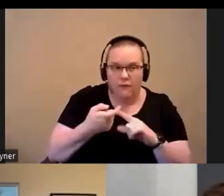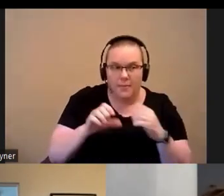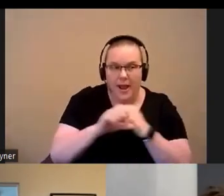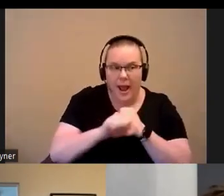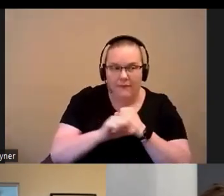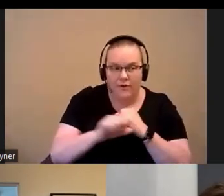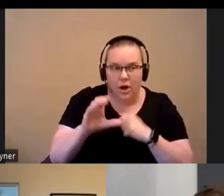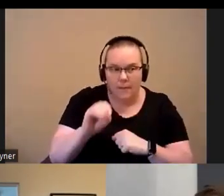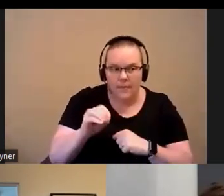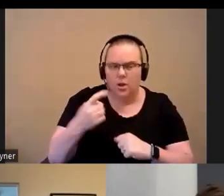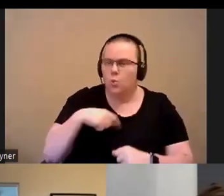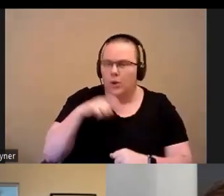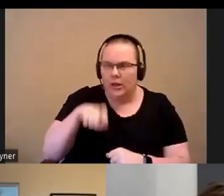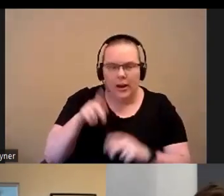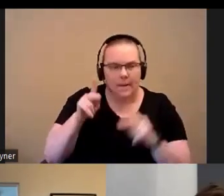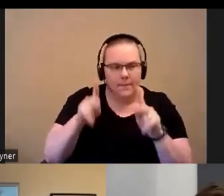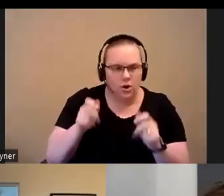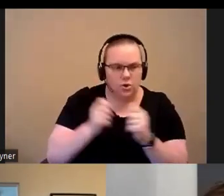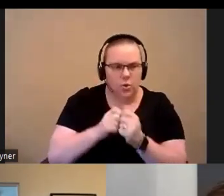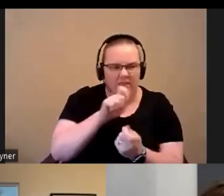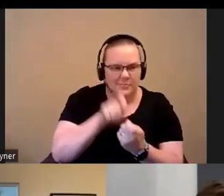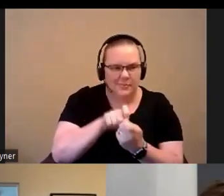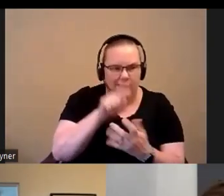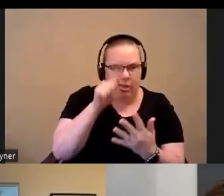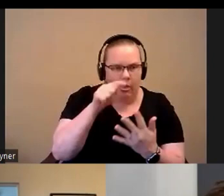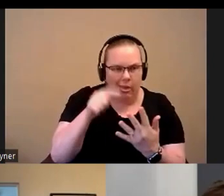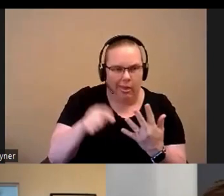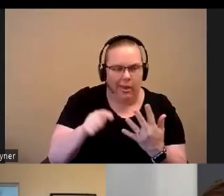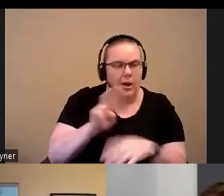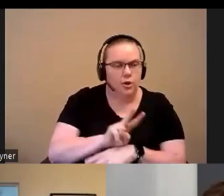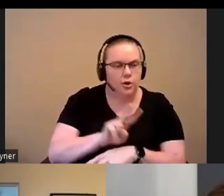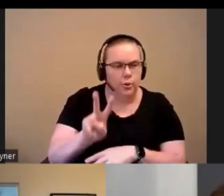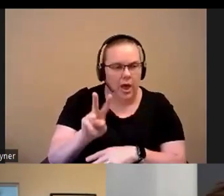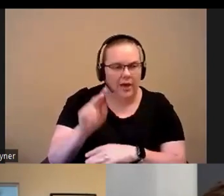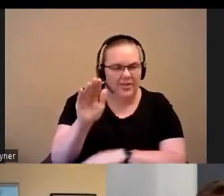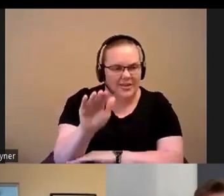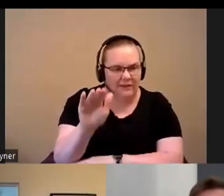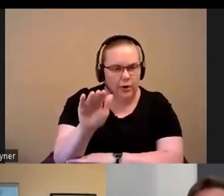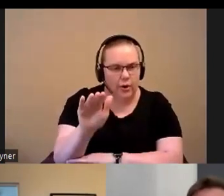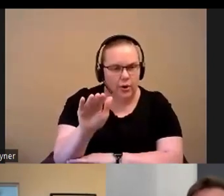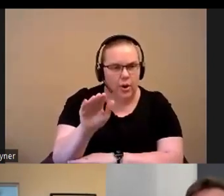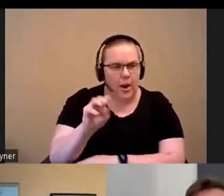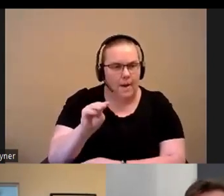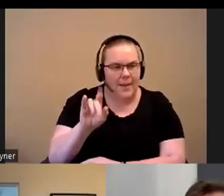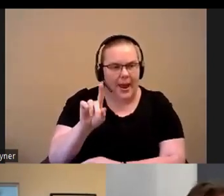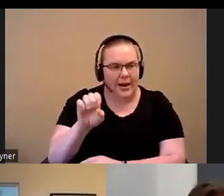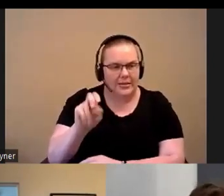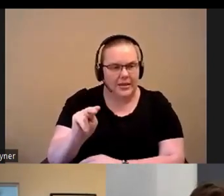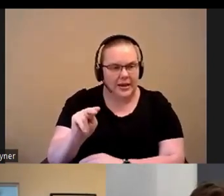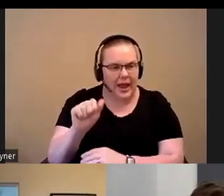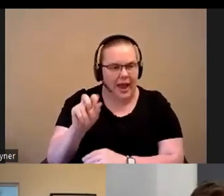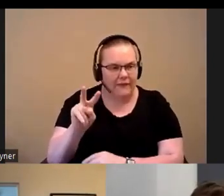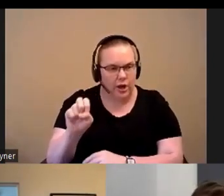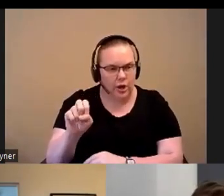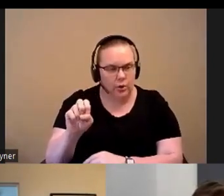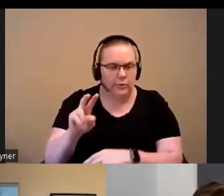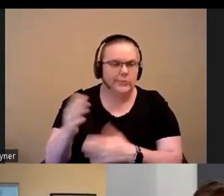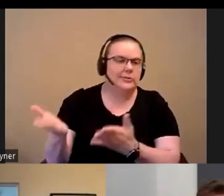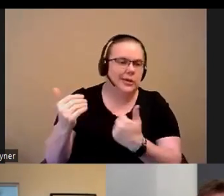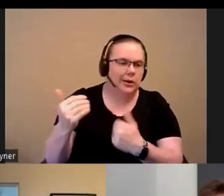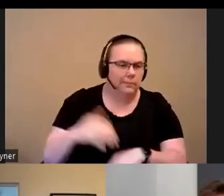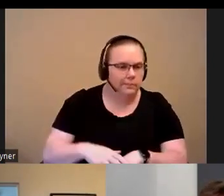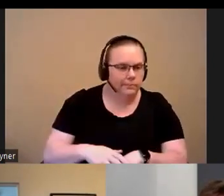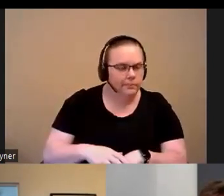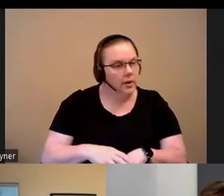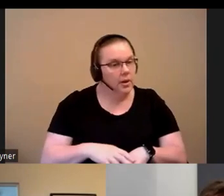saying, like, we need a person with these specifications at 2:00 this afternoon on Madison Avenue, send them up. And the problem was that